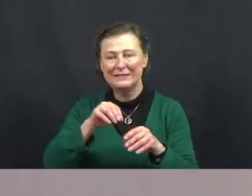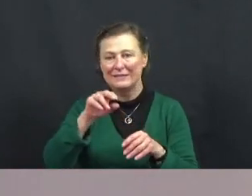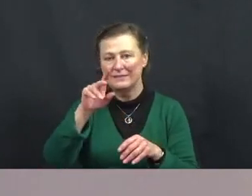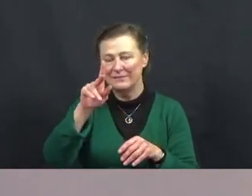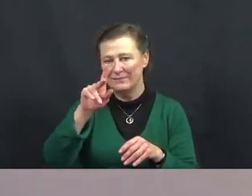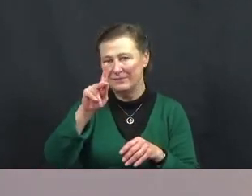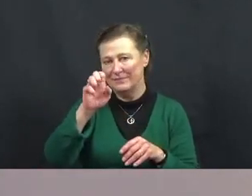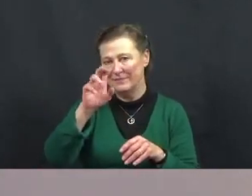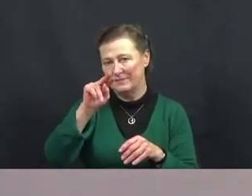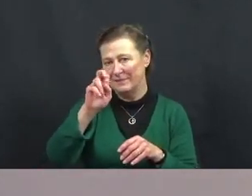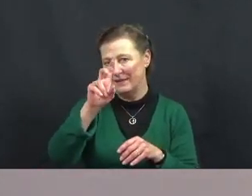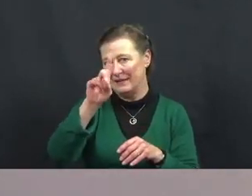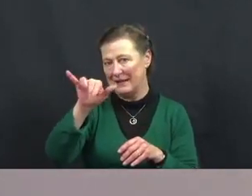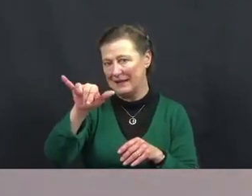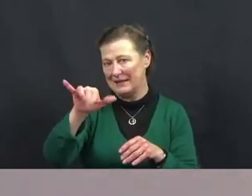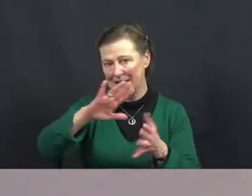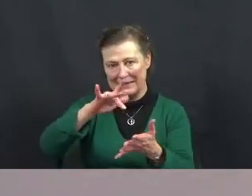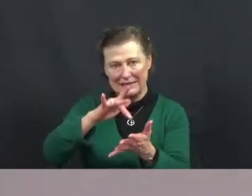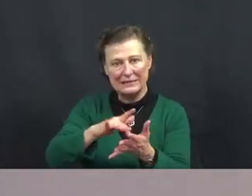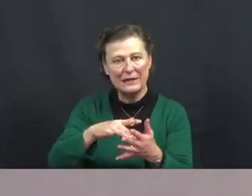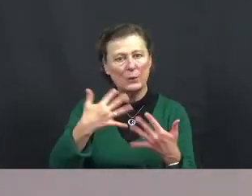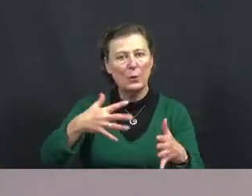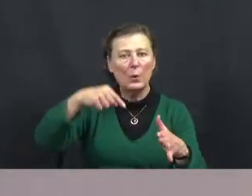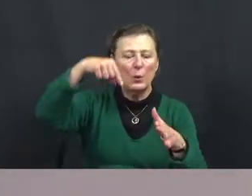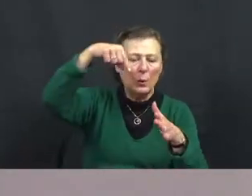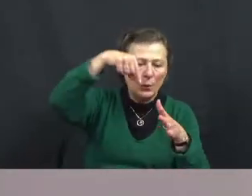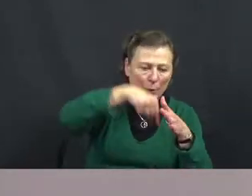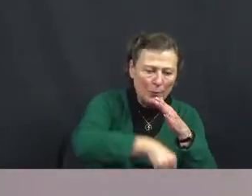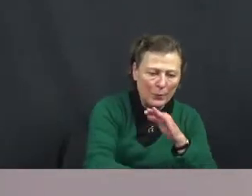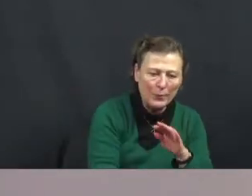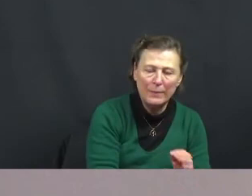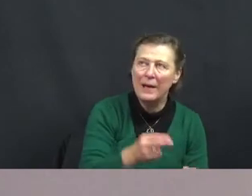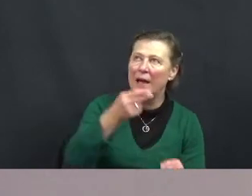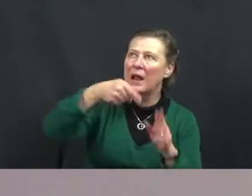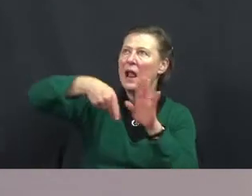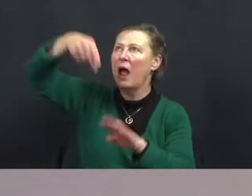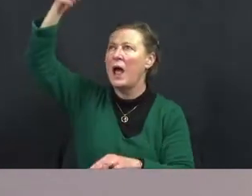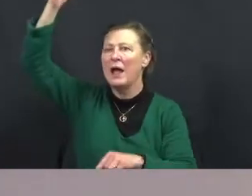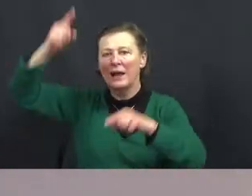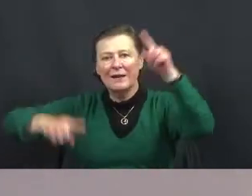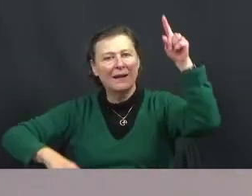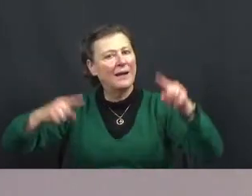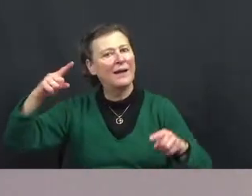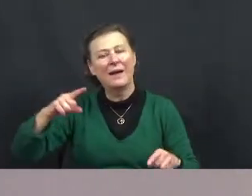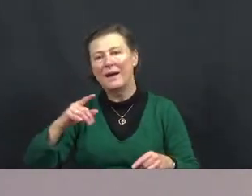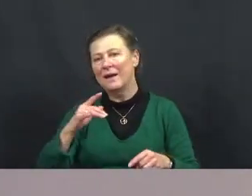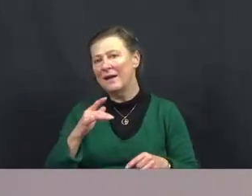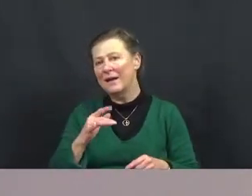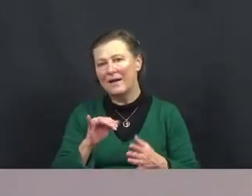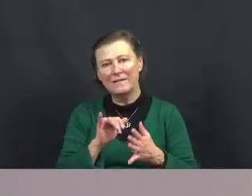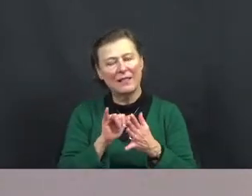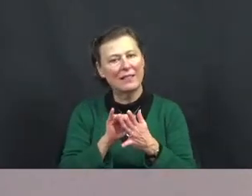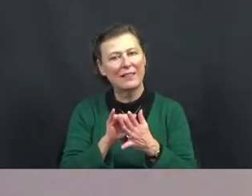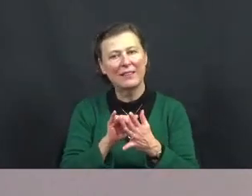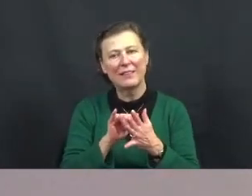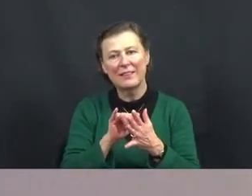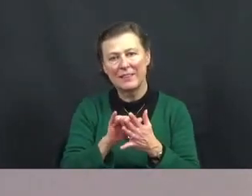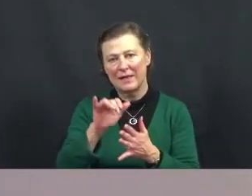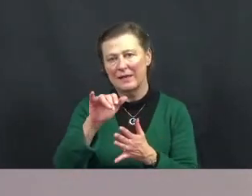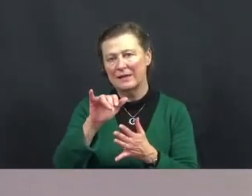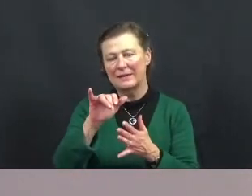The oceanic depths and the heavenly heights of this mass beggars description, the Missa